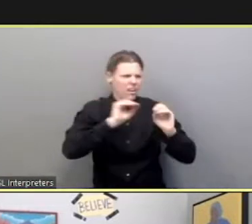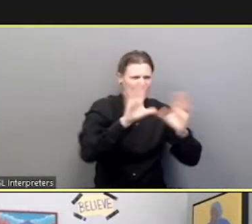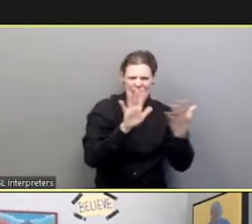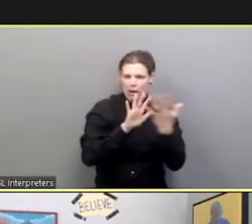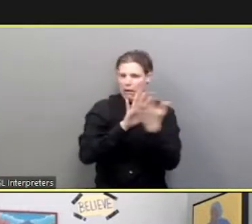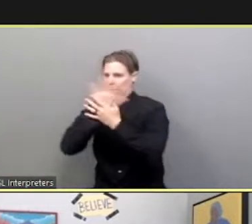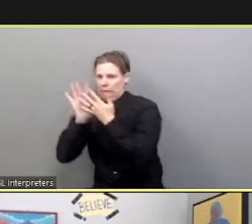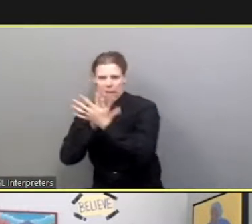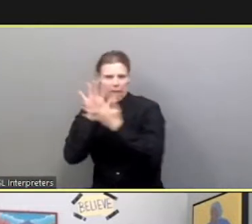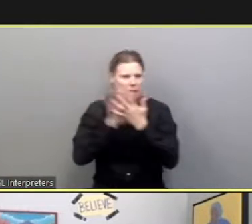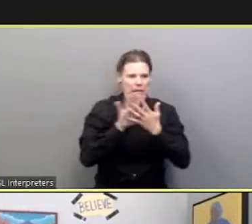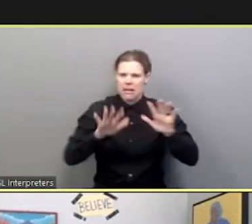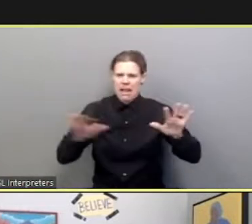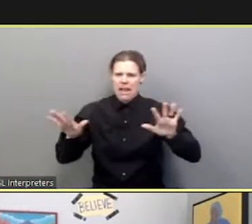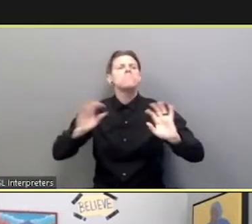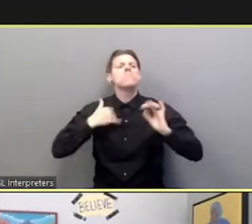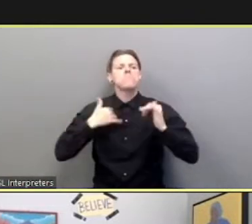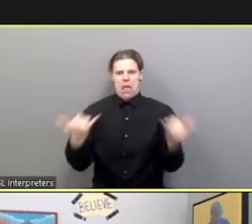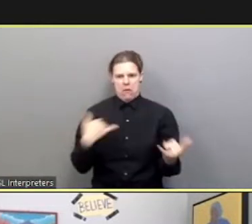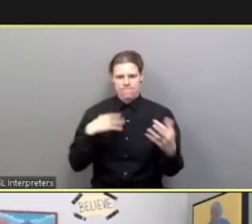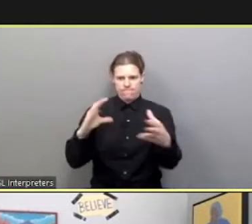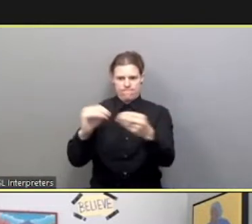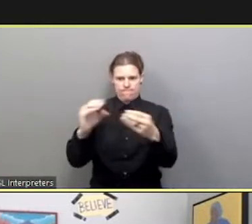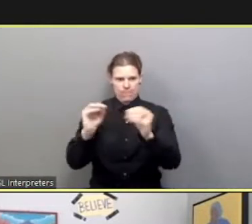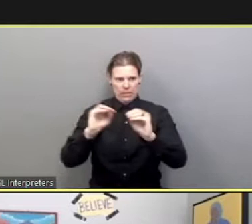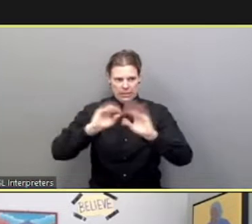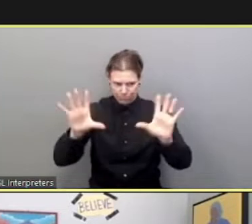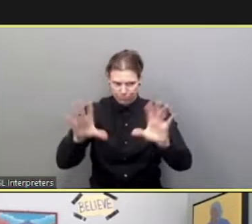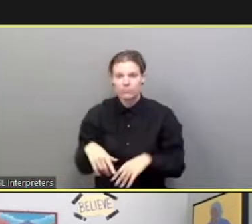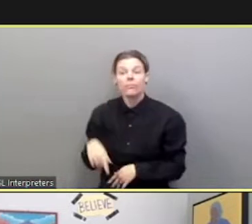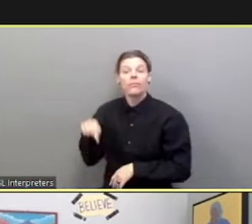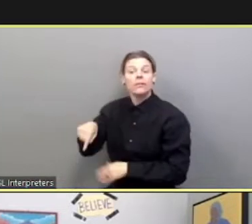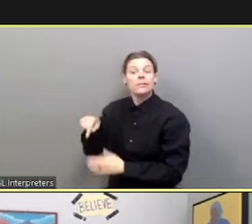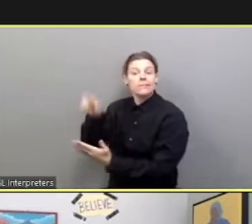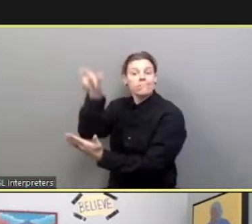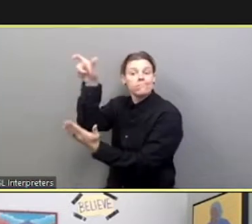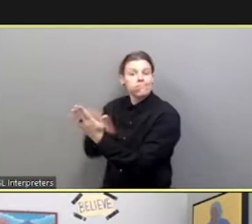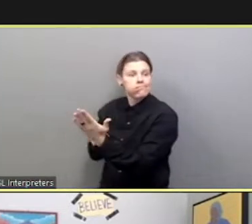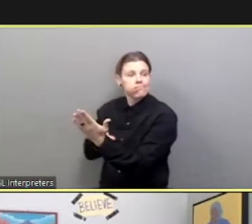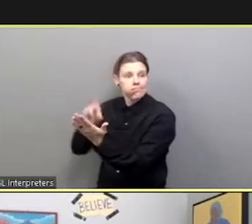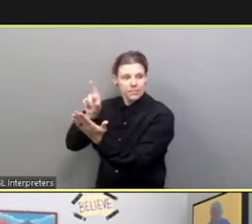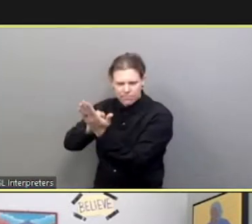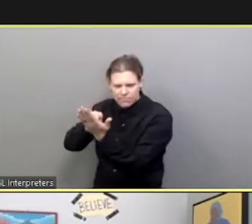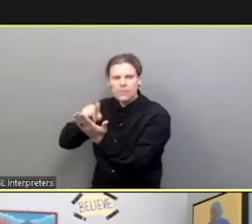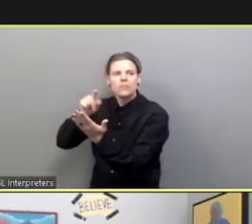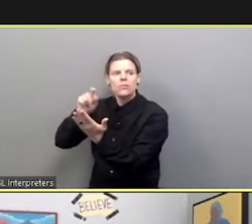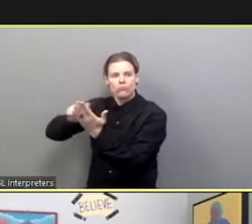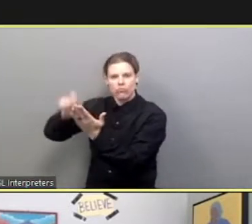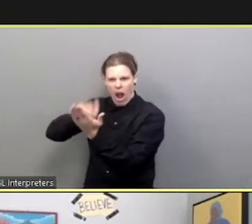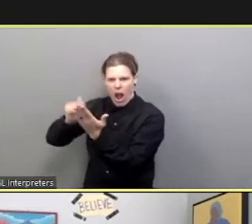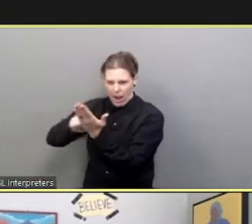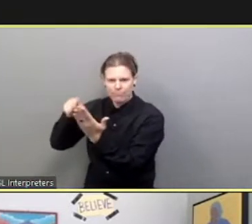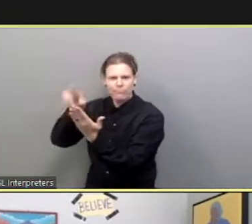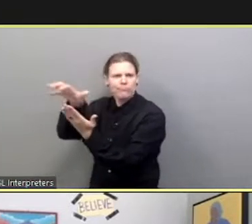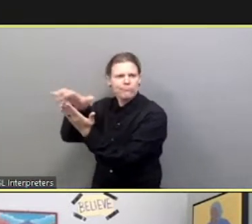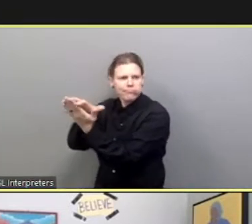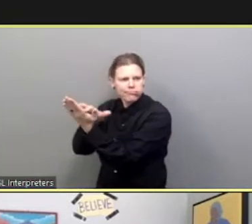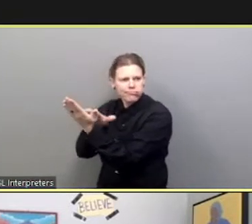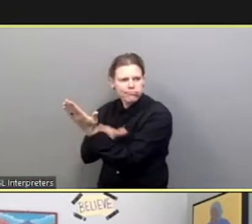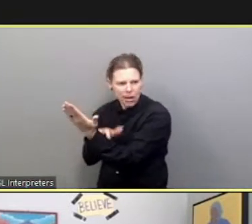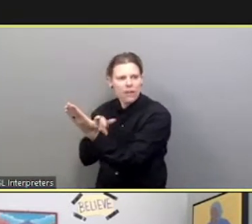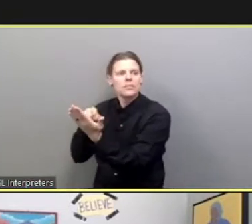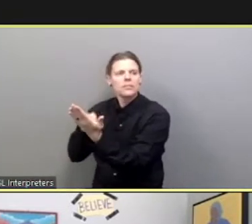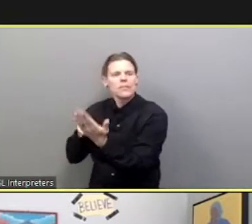recently, the Surgeon General put out a community toolkit for addressing health misinformation. And the link is on here in case people want to get